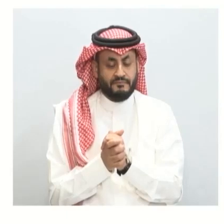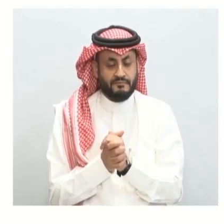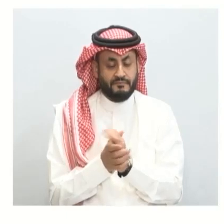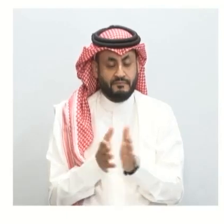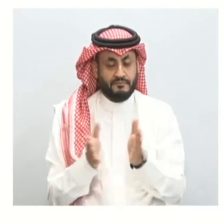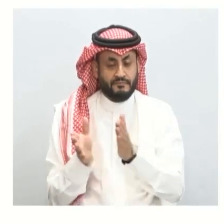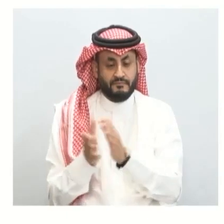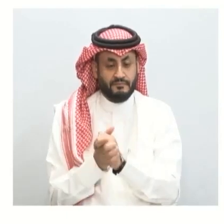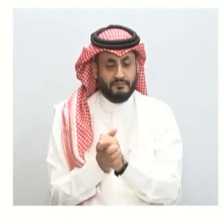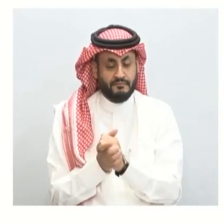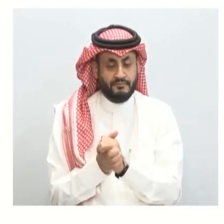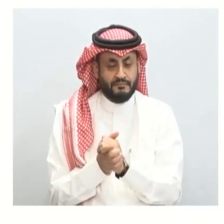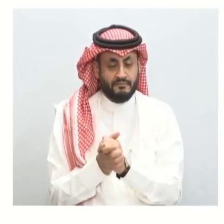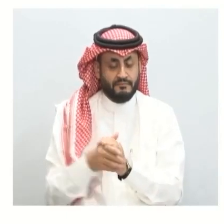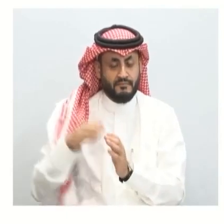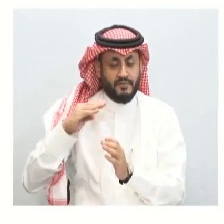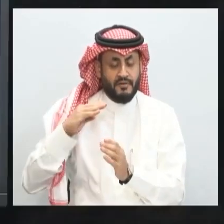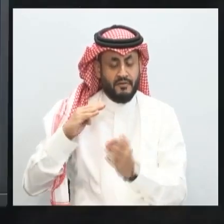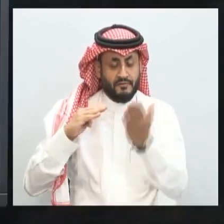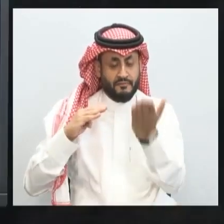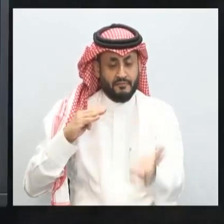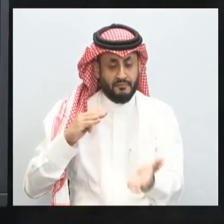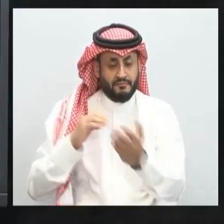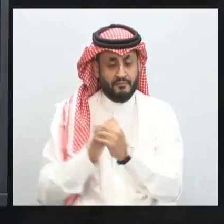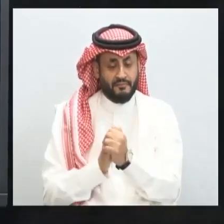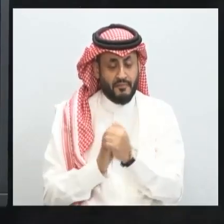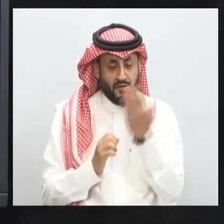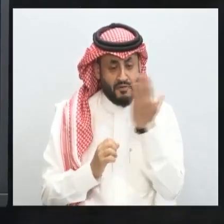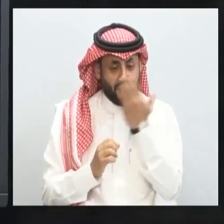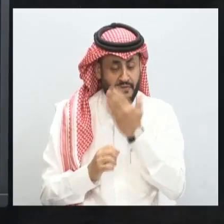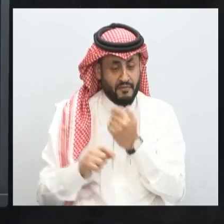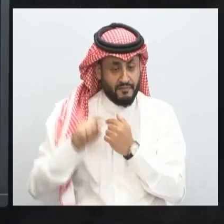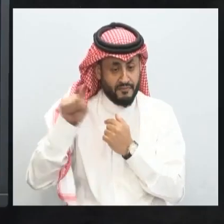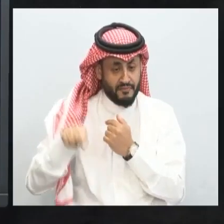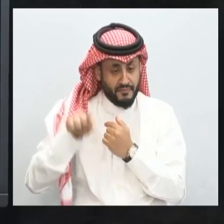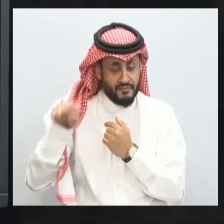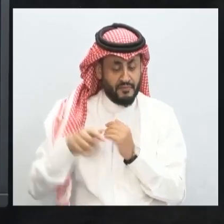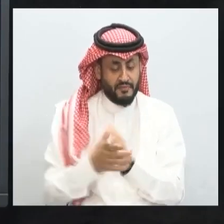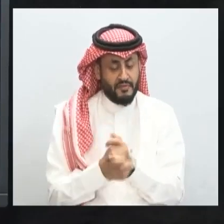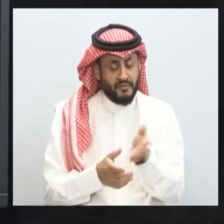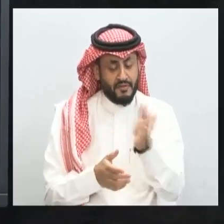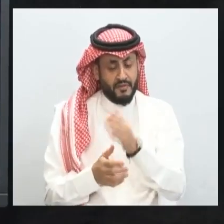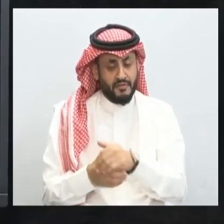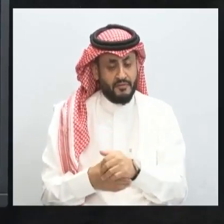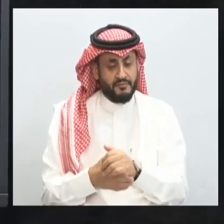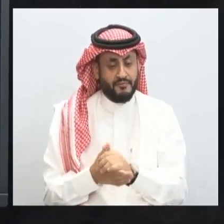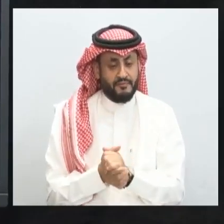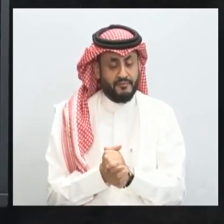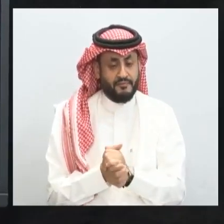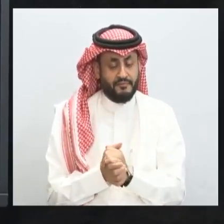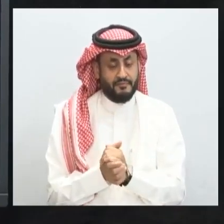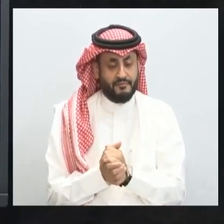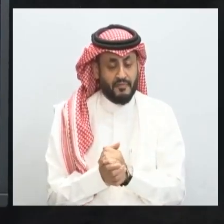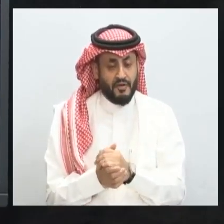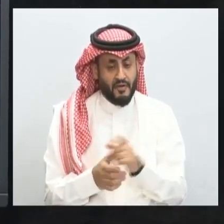Also, we have here answer the questions. Now, I would like you just to read these questions with me. And also, while we are reading together,